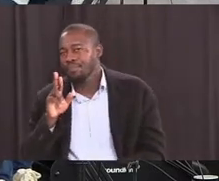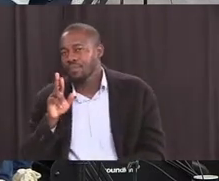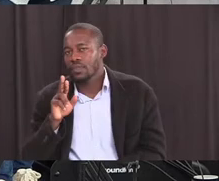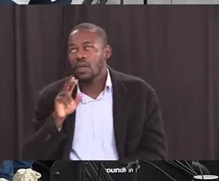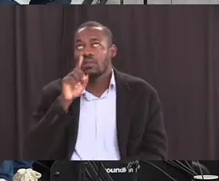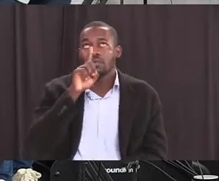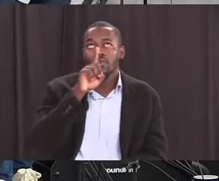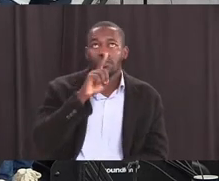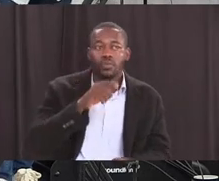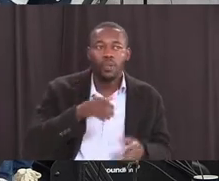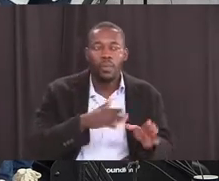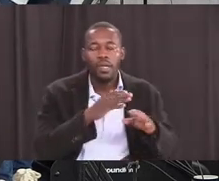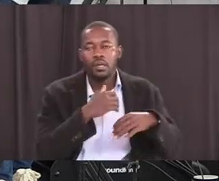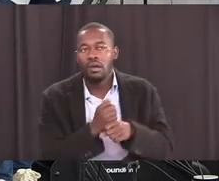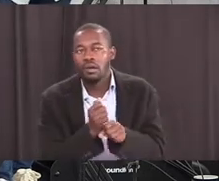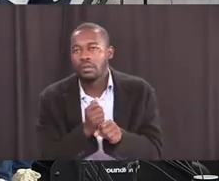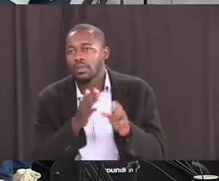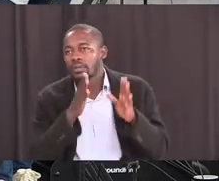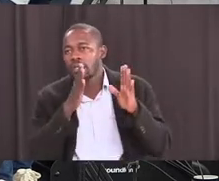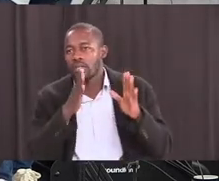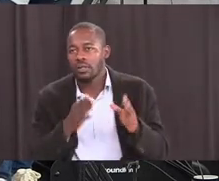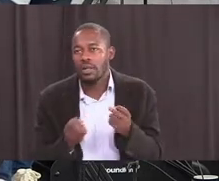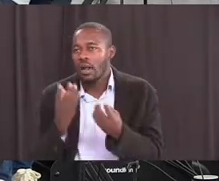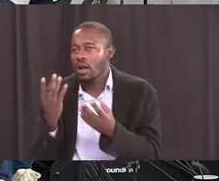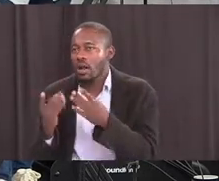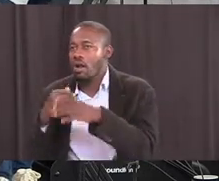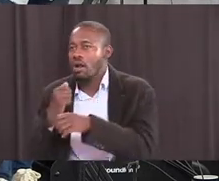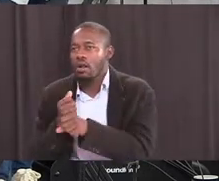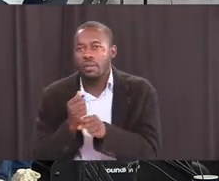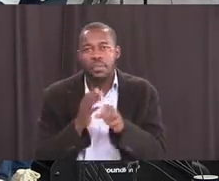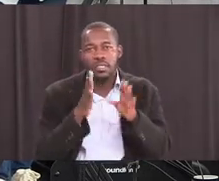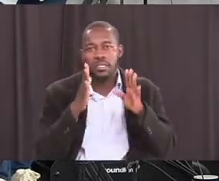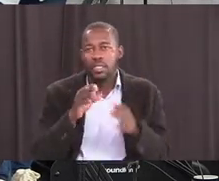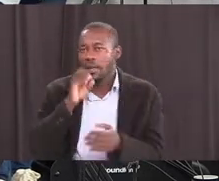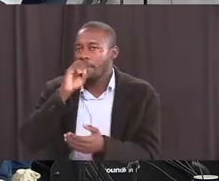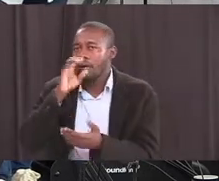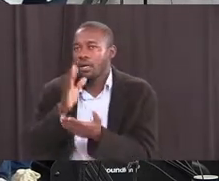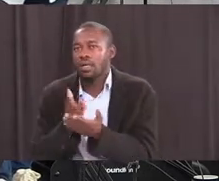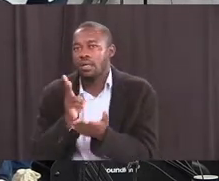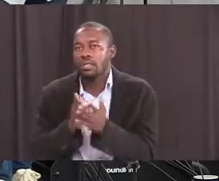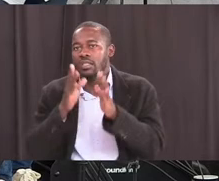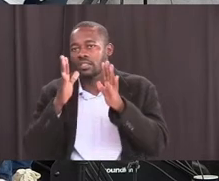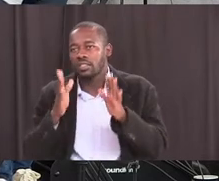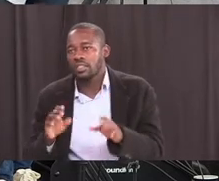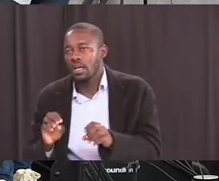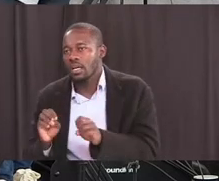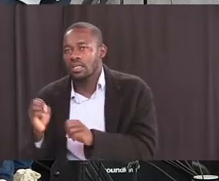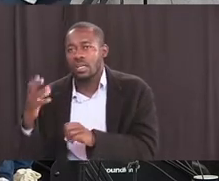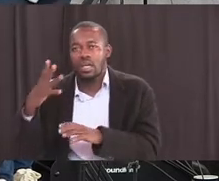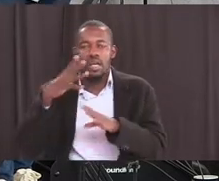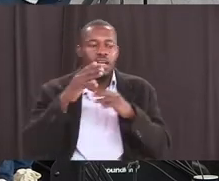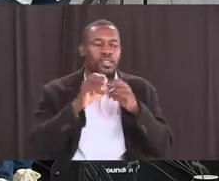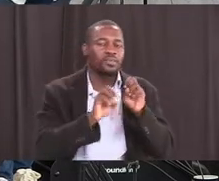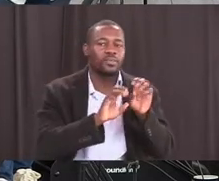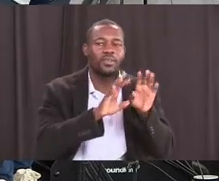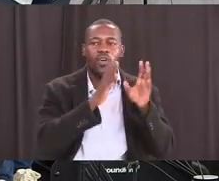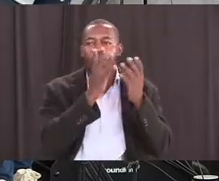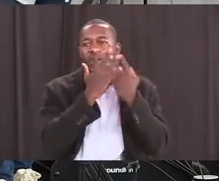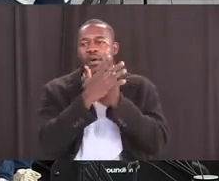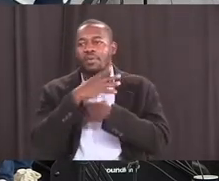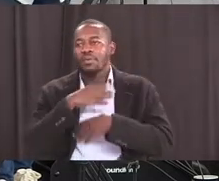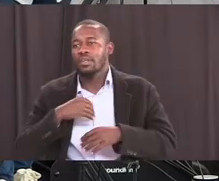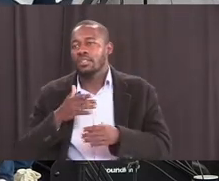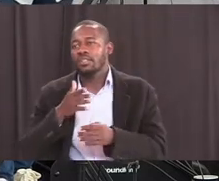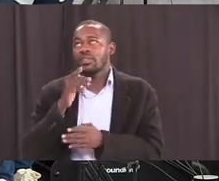are. You are waymaker, miracle worker, promise keeper, light in the darkness, my